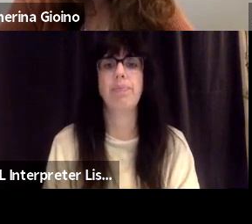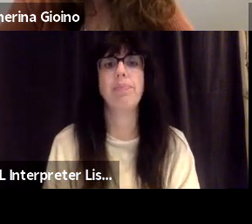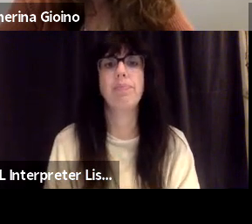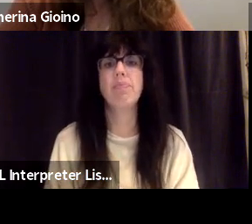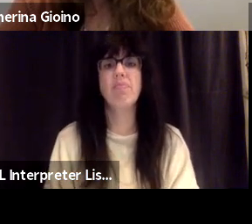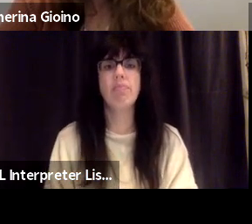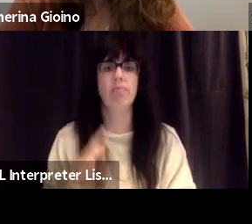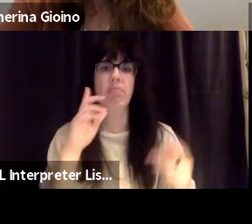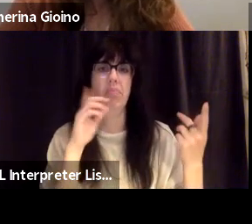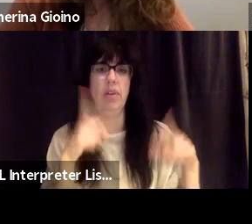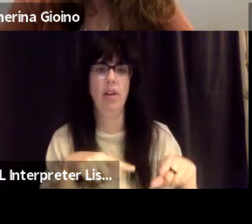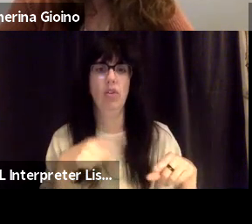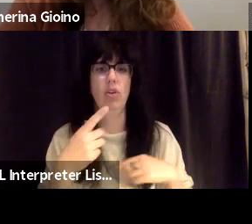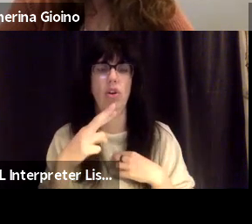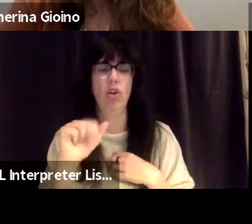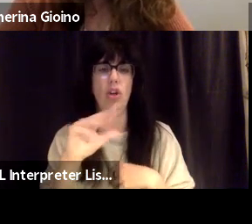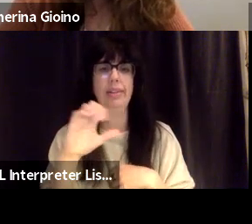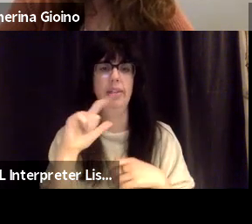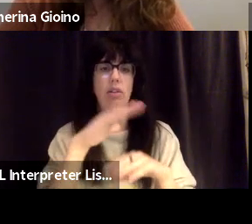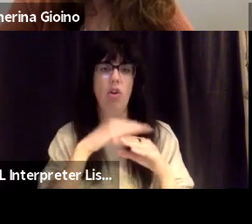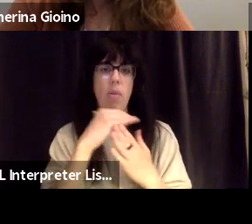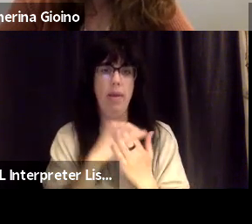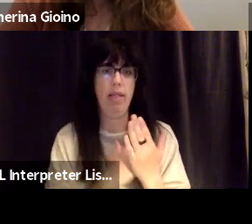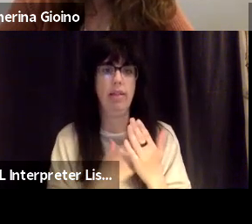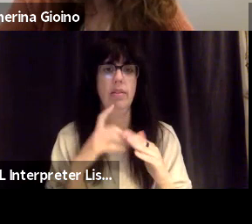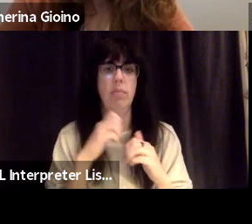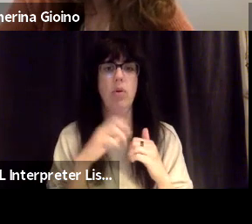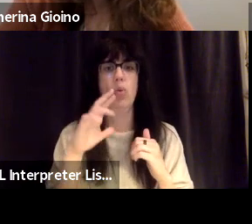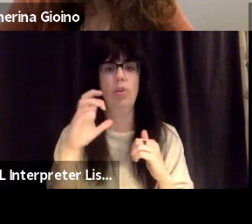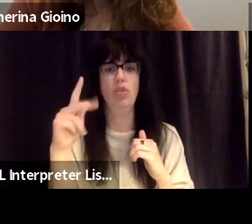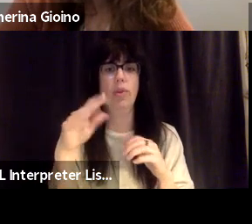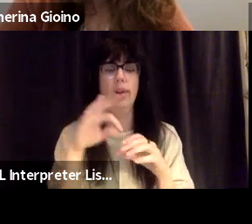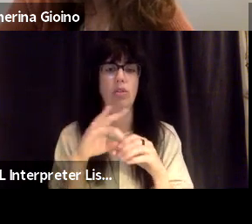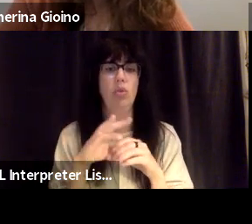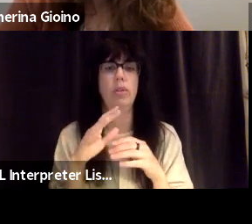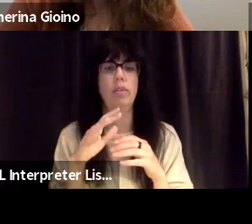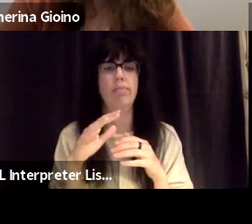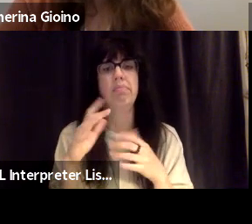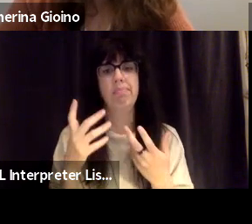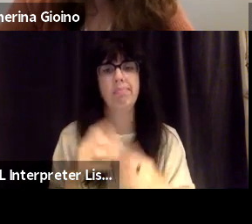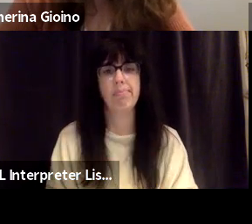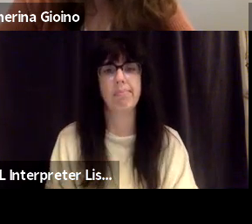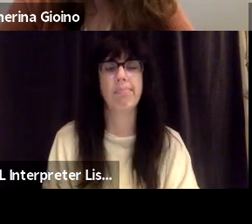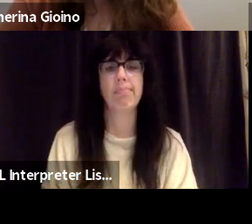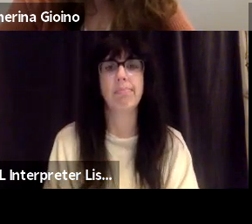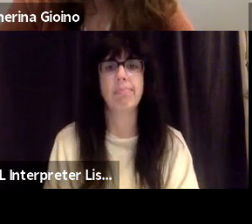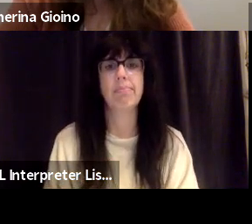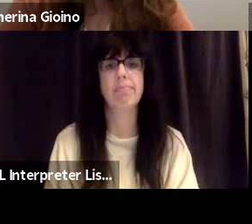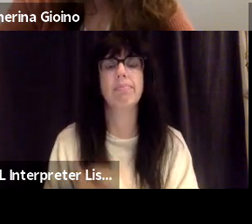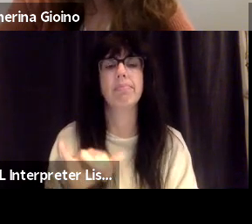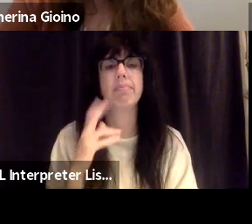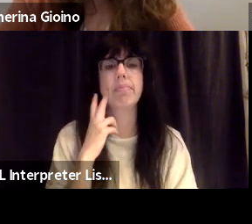I agree. Catherine Garcia is on my list too, but you know, we're in a ranked choice election this year, so. I see.